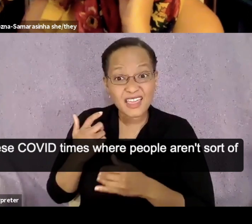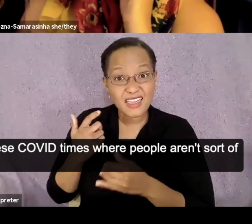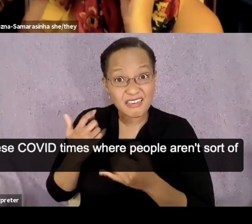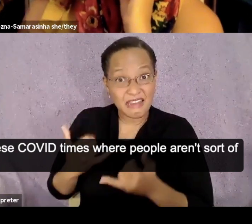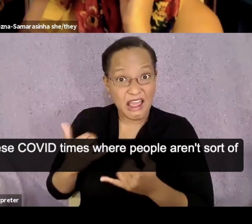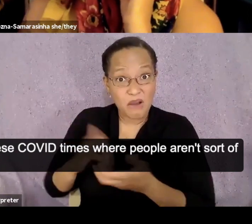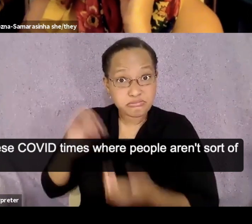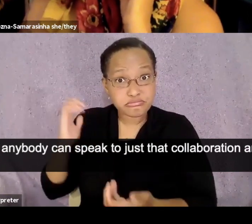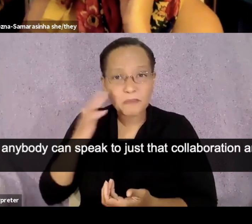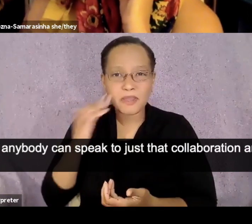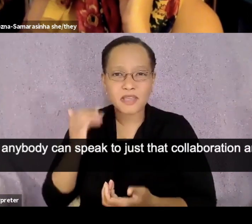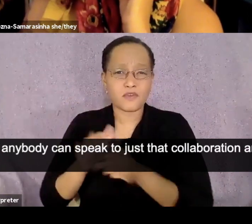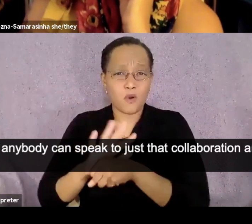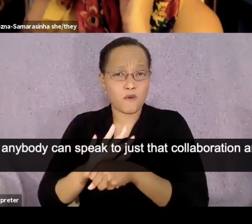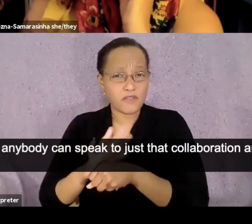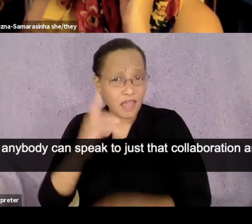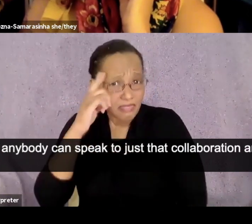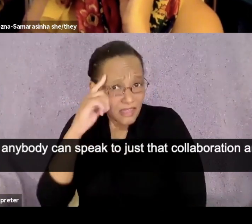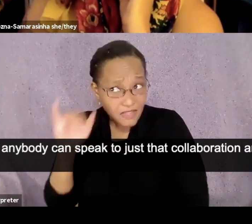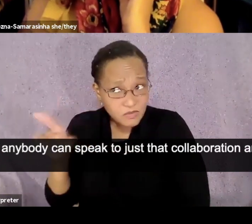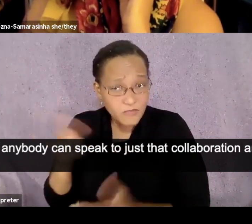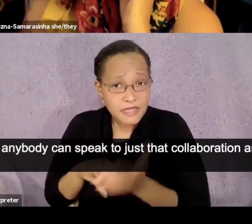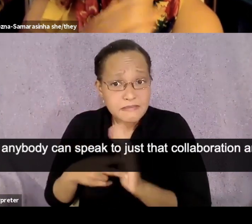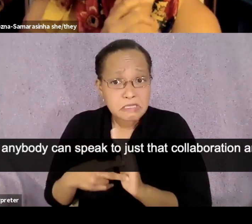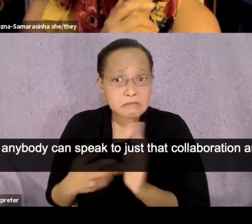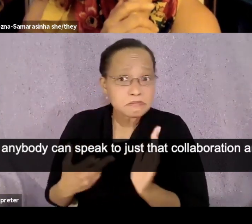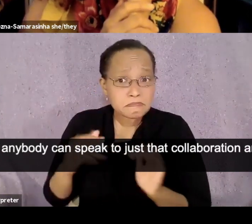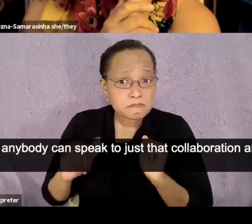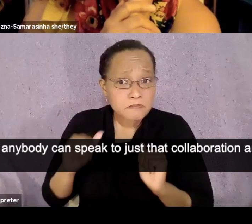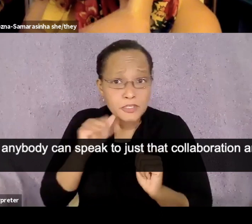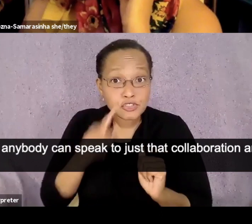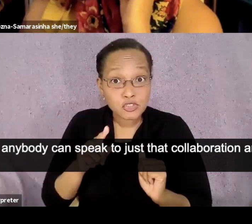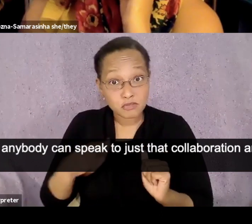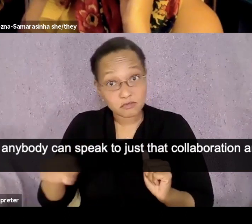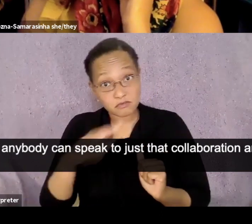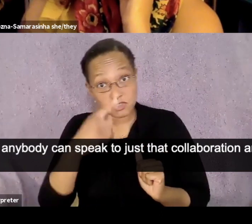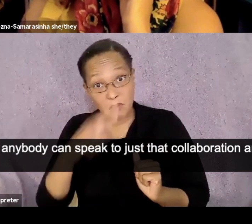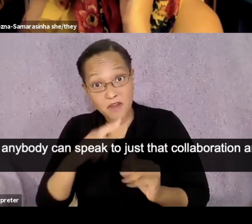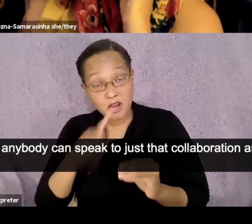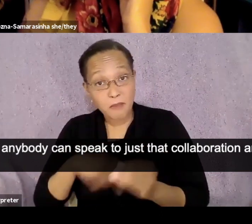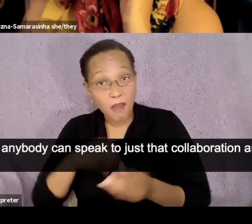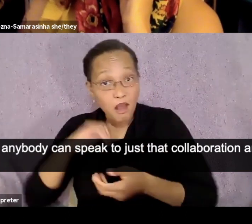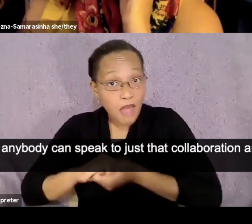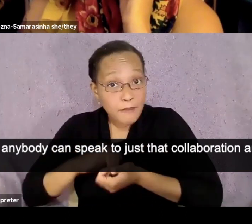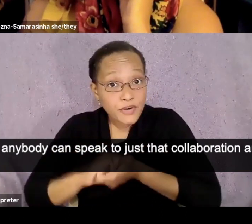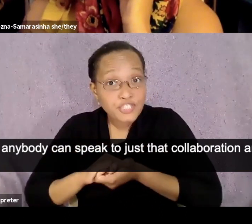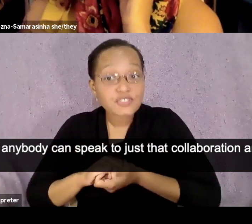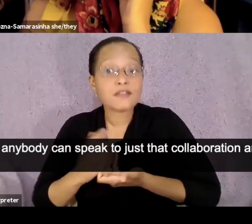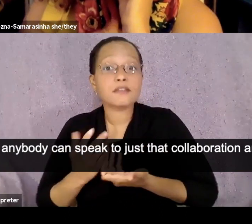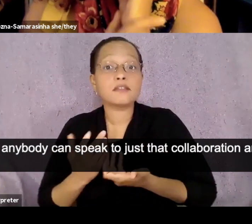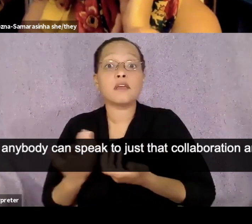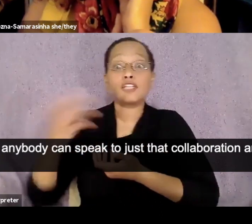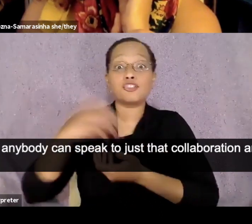together. I think that that's what that's referring to, but if anybody can speak to just that collaboration and integration of folks